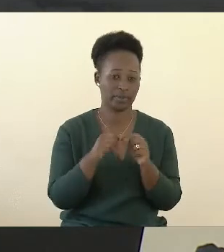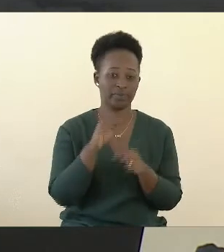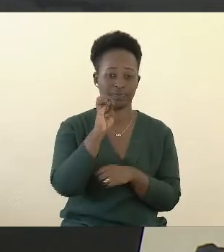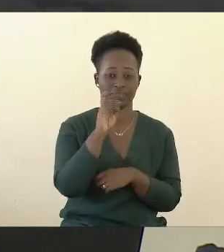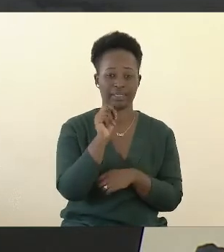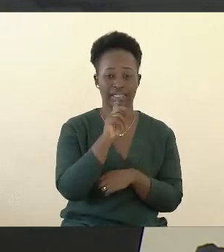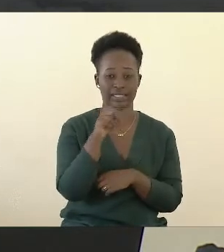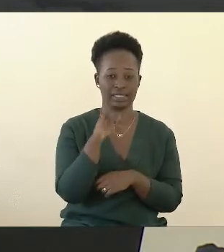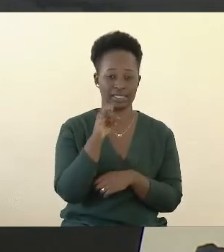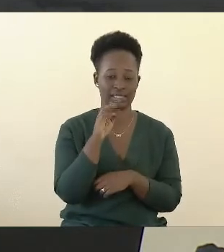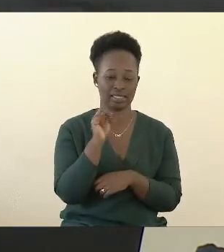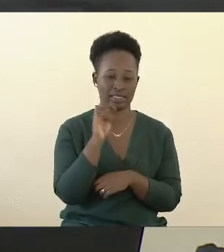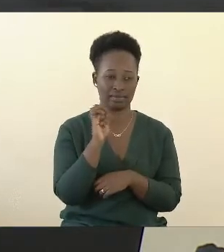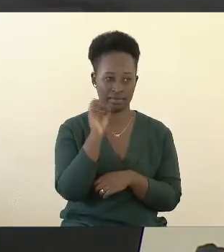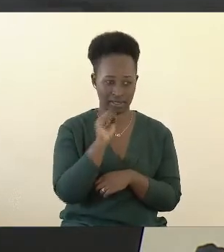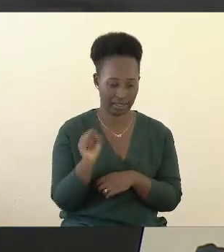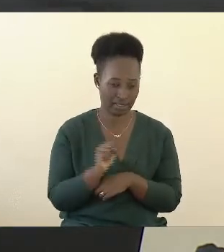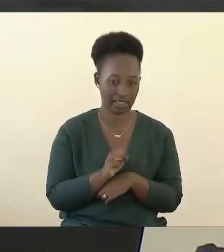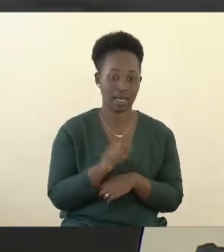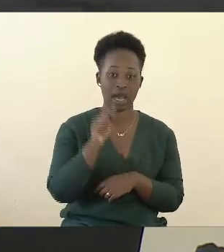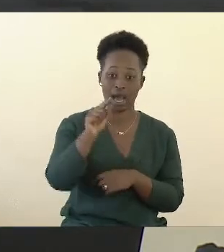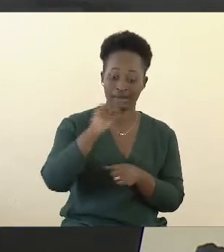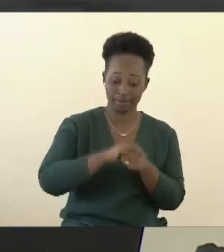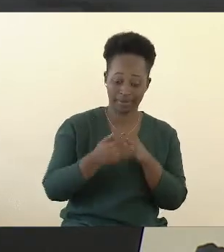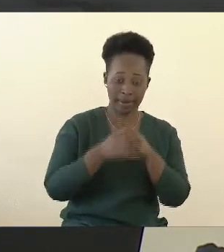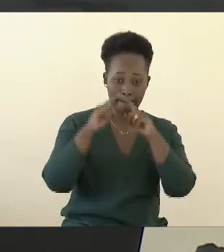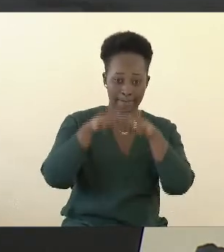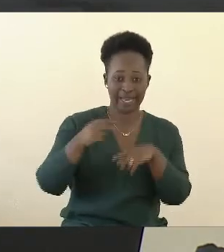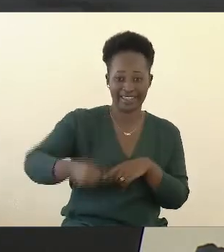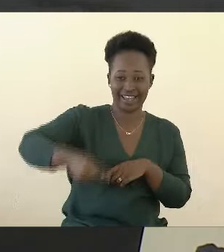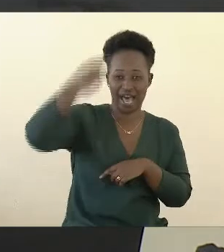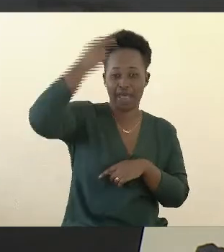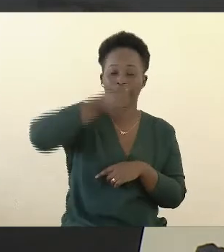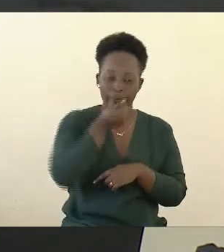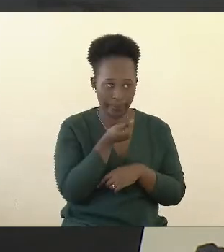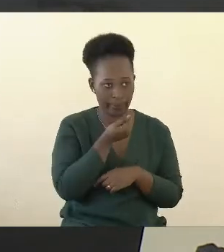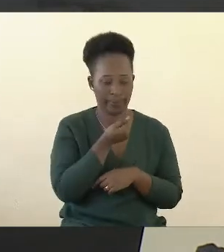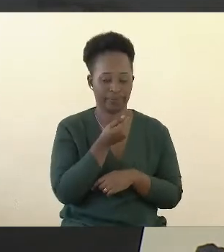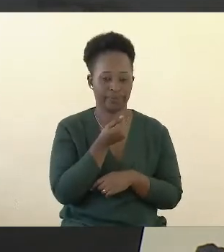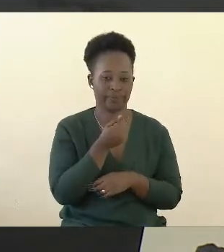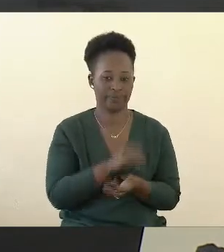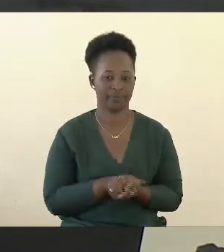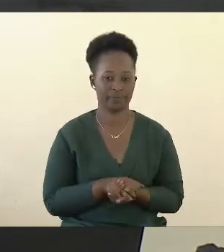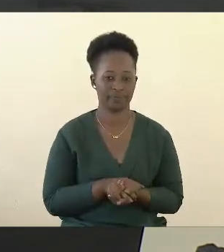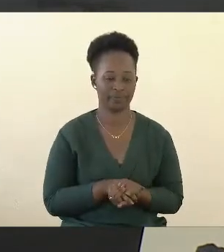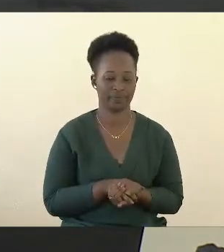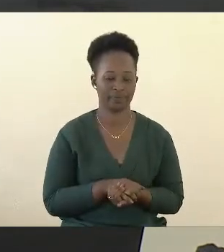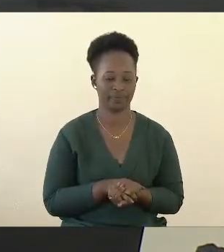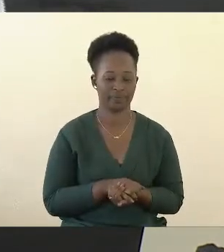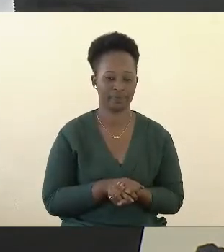enzymes. Enzymes are denatured by high temperature. If I talk about denatured, they are destroyed by the high temperature.